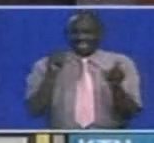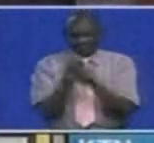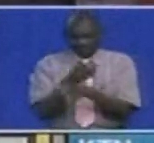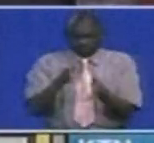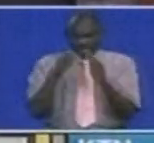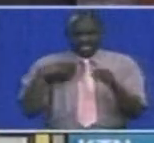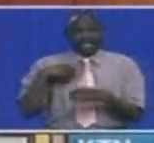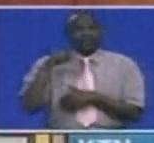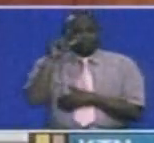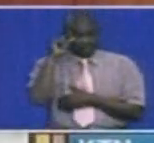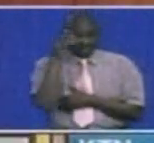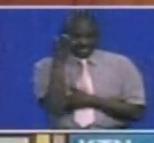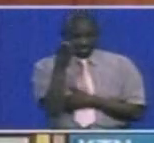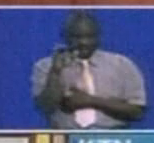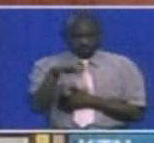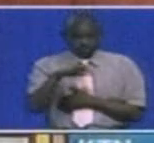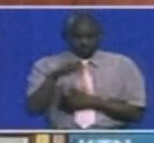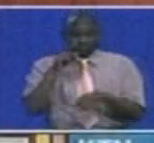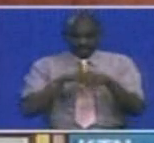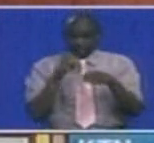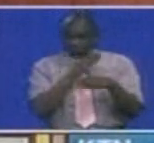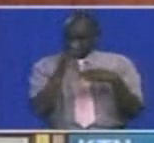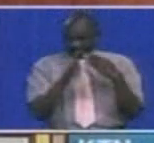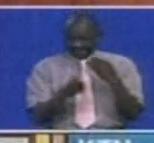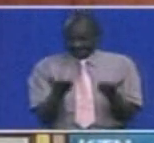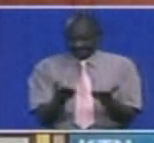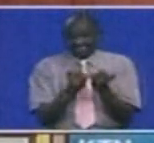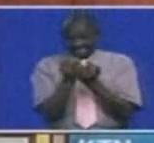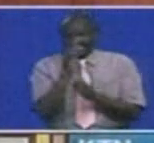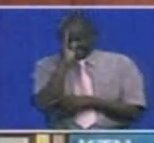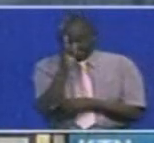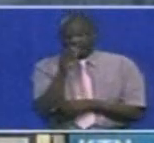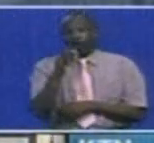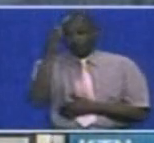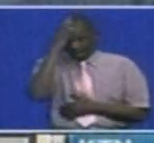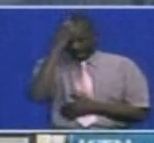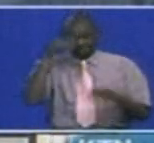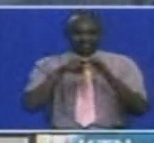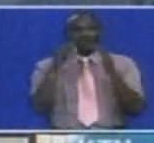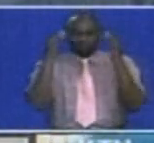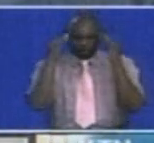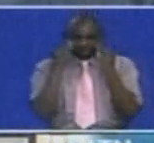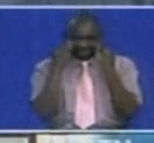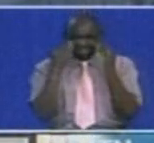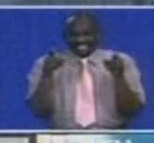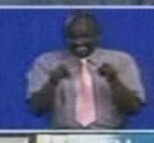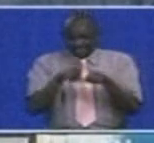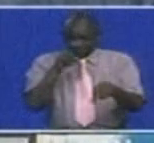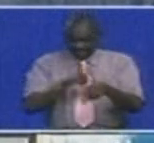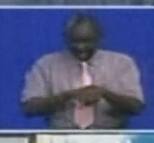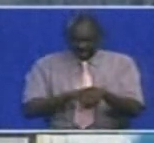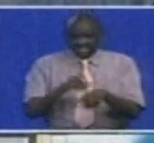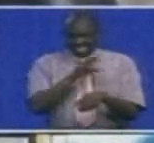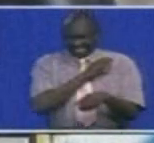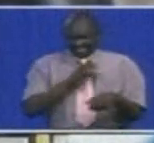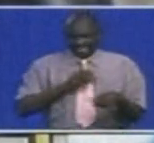the coastal city of Mombasa over the weekend and were arraigned in court Monday. At the same time, Christian religious leaders have